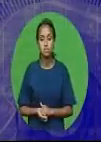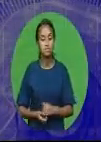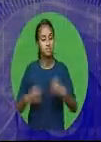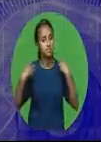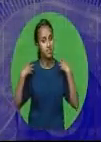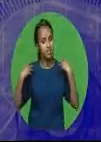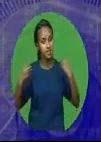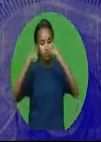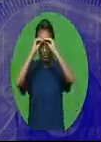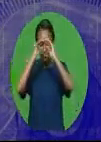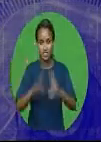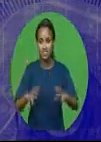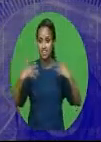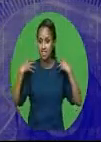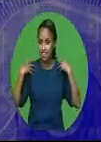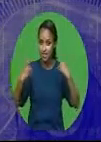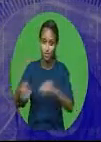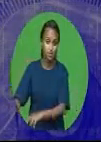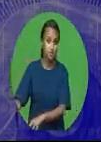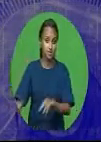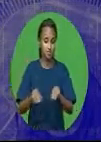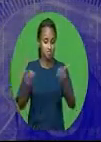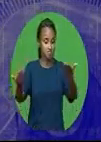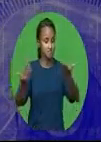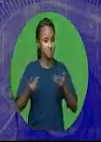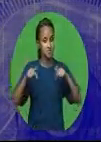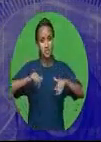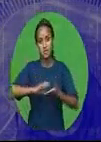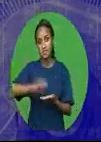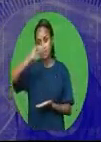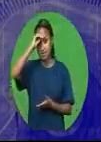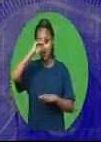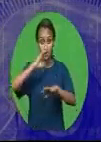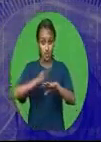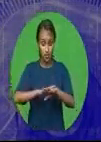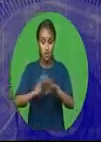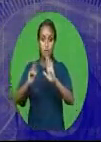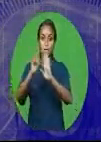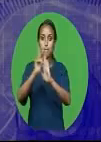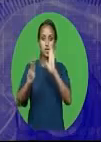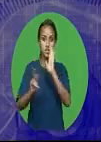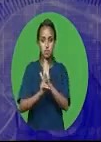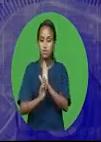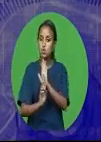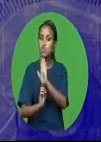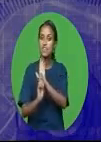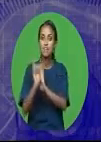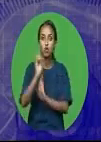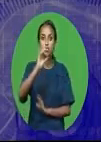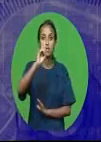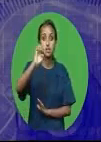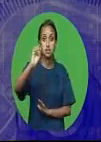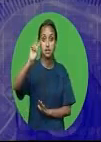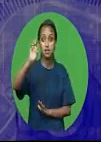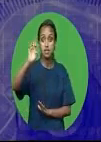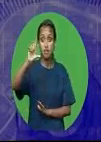Hello teacher, hello students, welcome to today's lesson on the principle of development. In